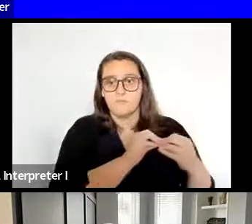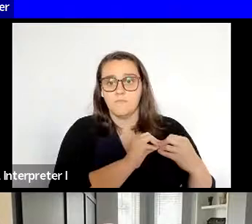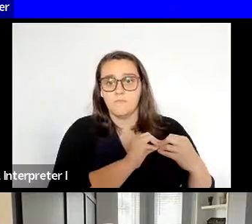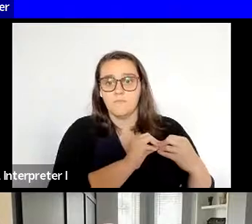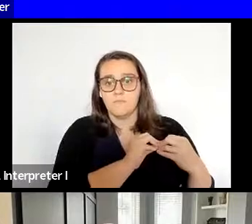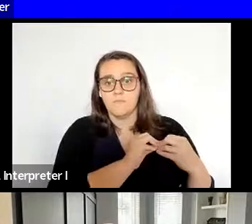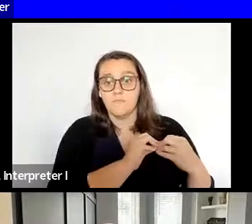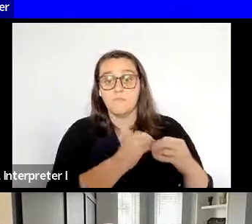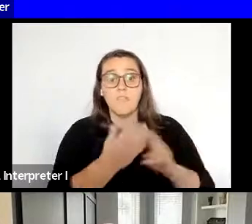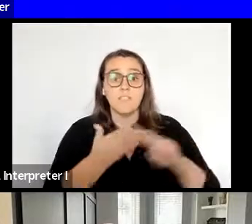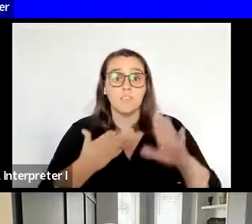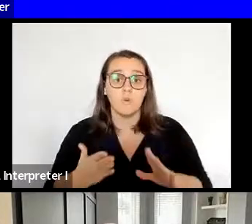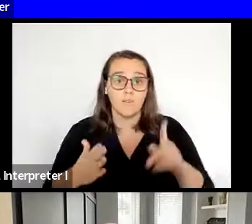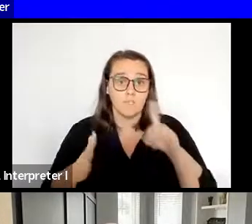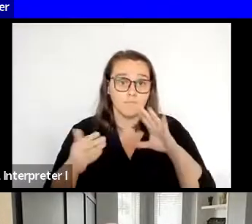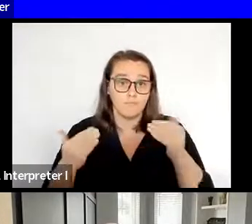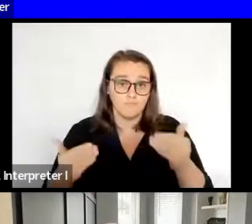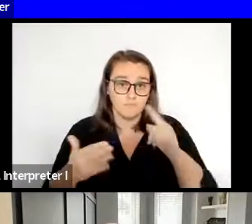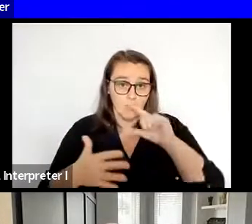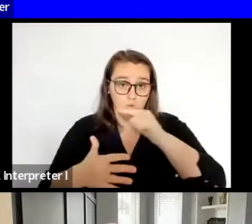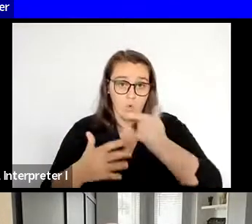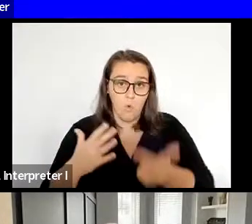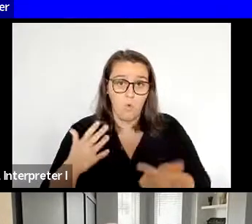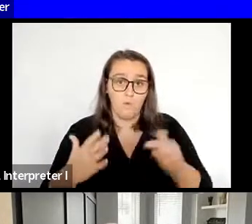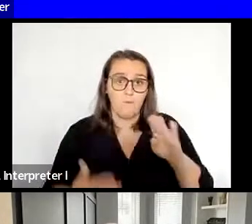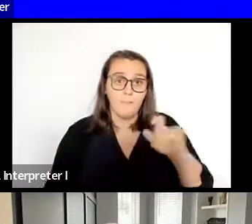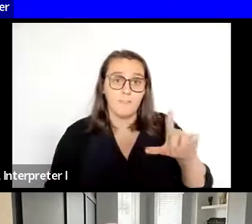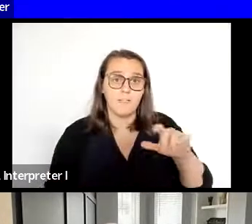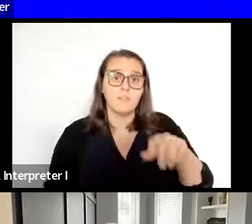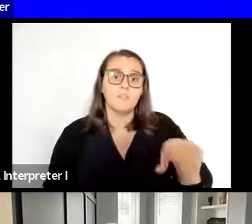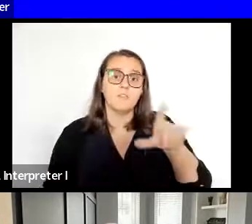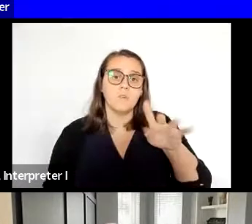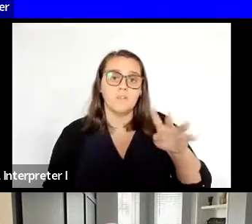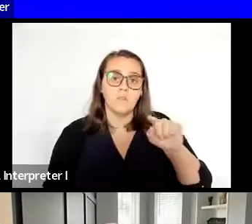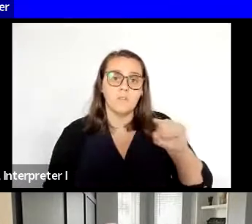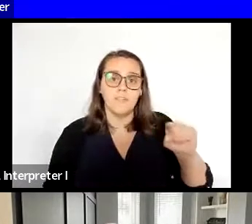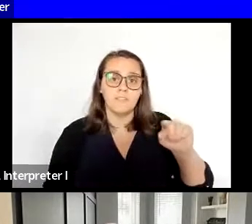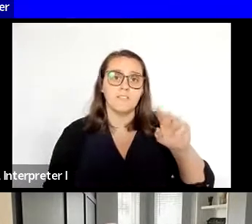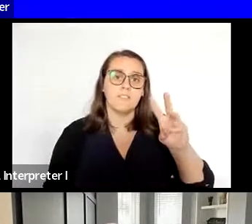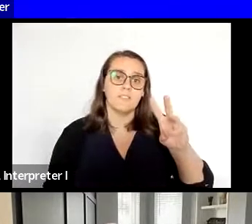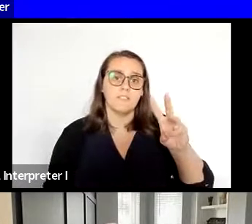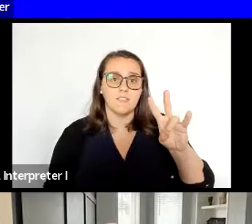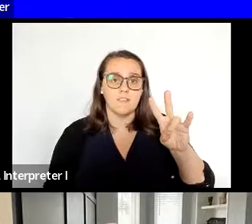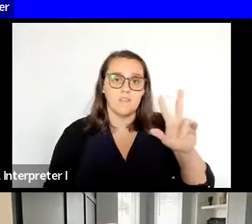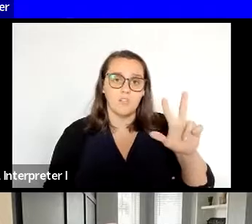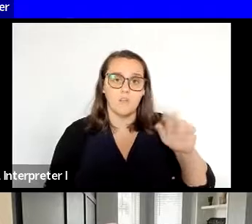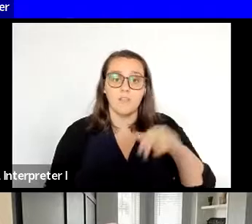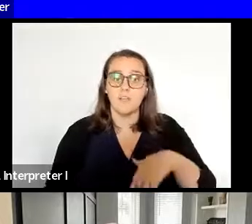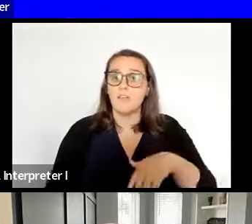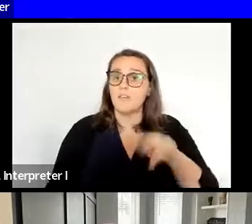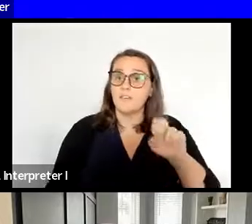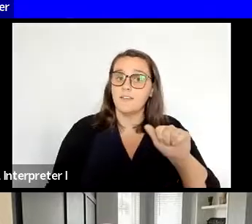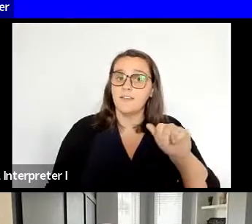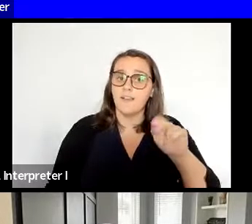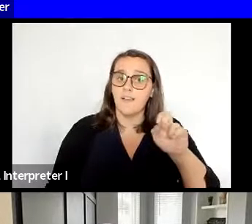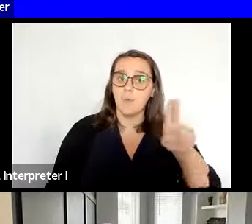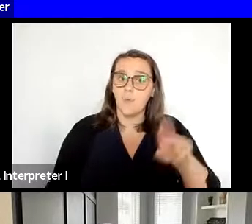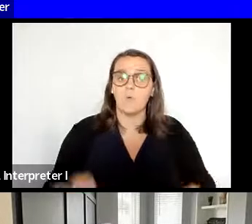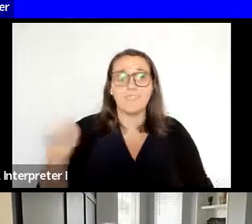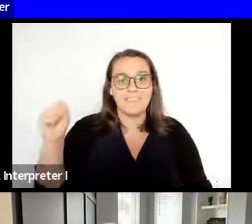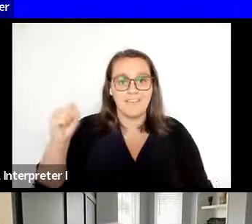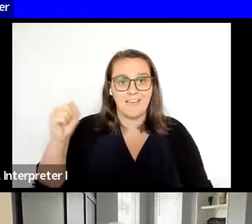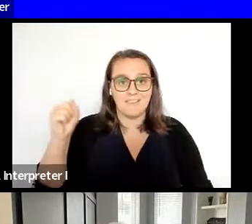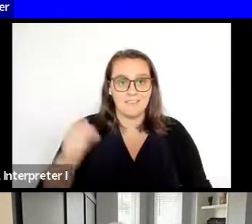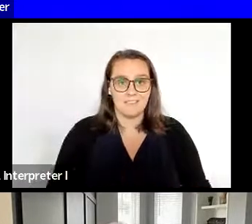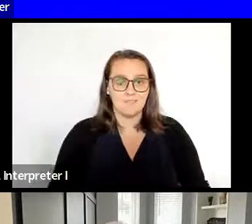Madam Secretary, would you call the roll? The vote is on Bill 24-673. Councilmember Nadeau? Yes.